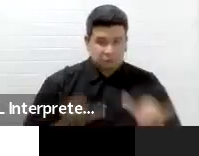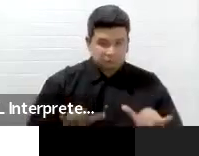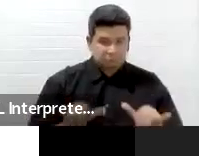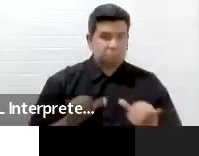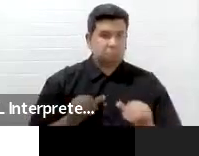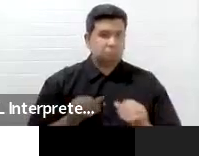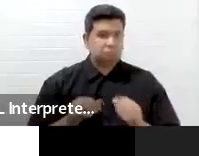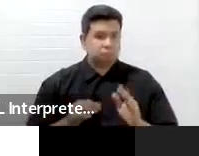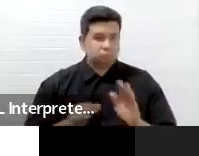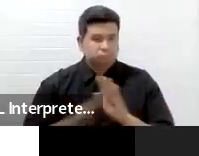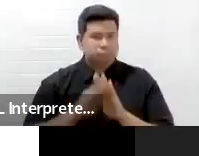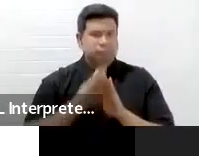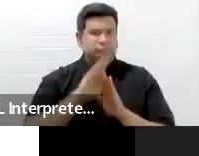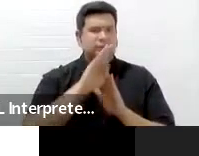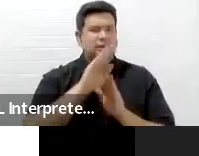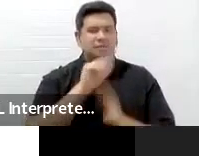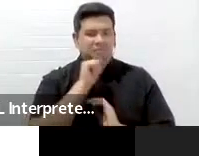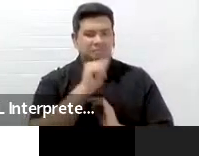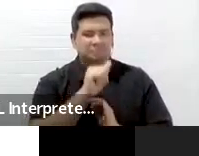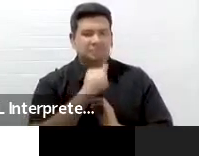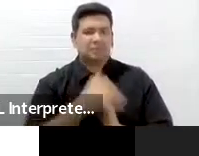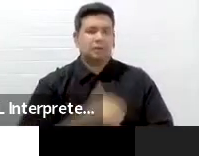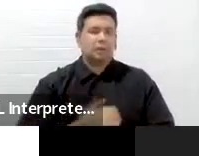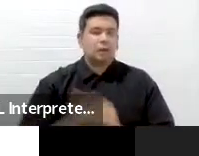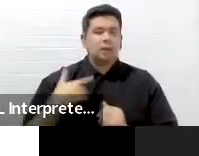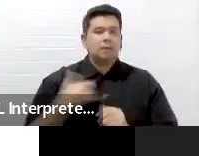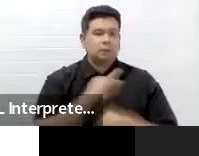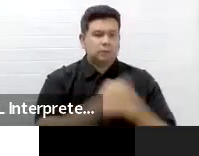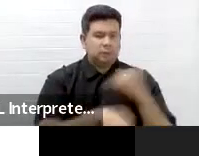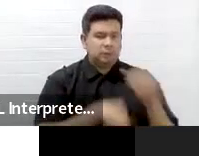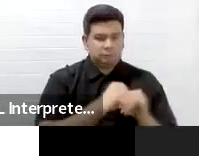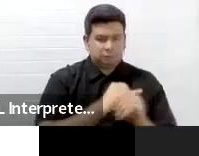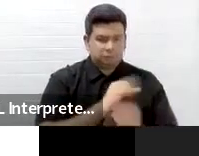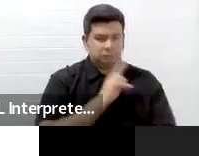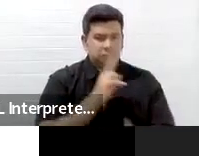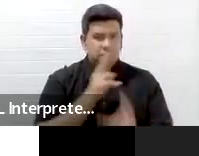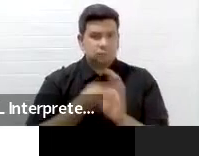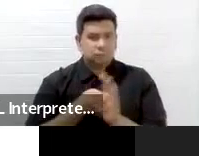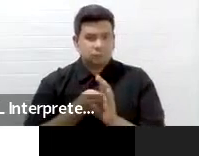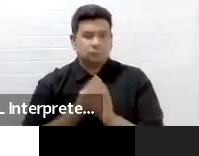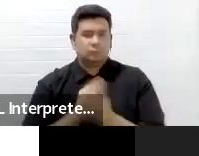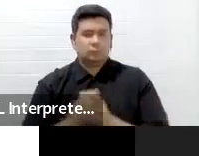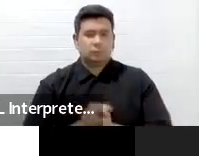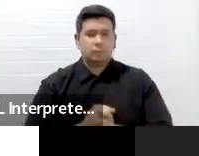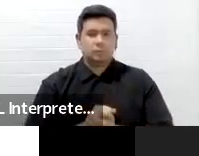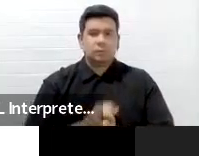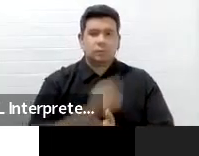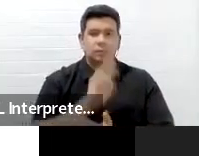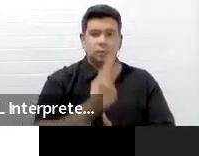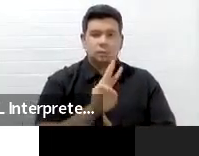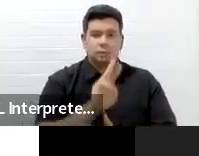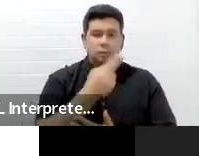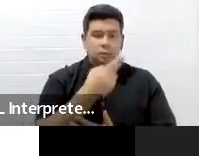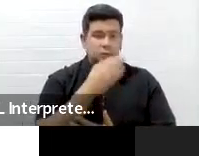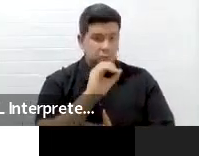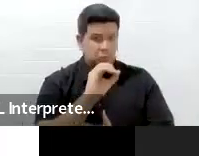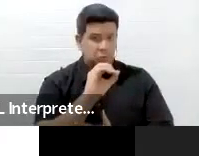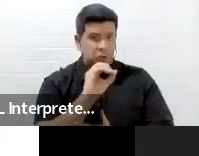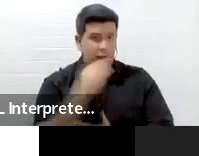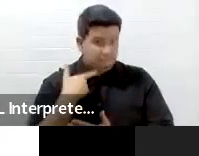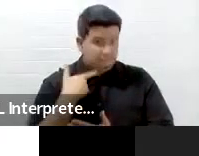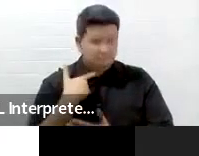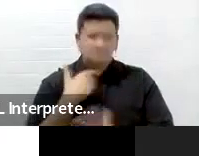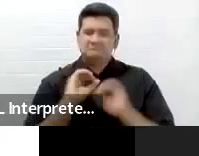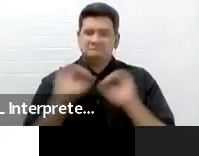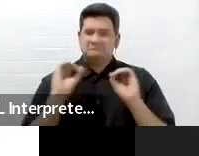was international involvement during the time, but because the WHO has yet to exist, there was a lack